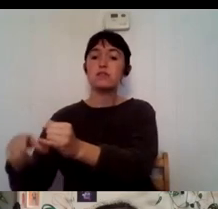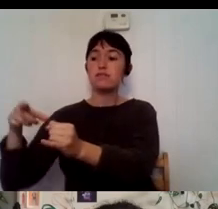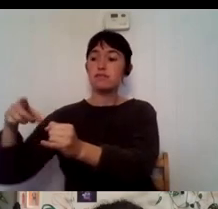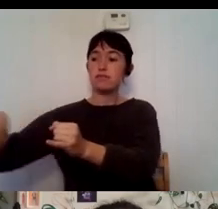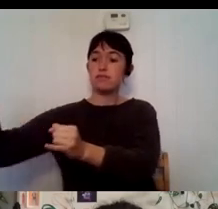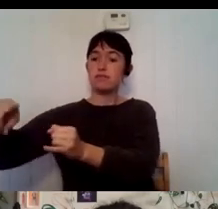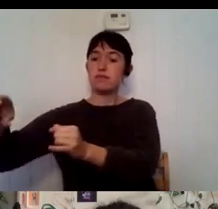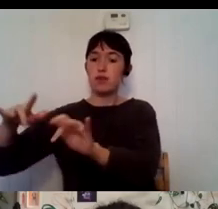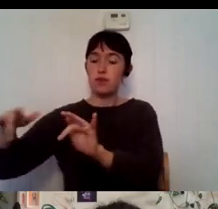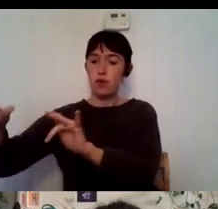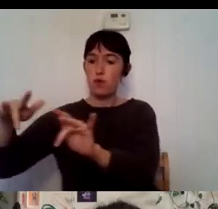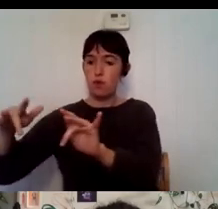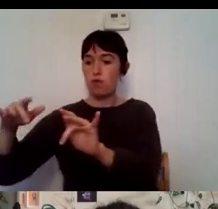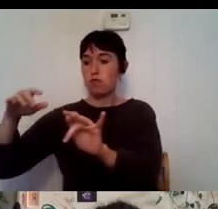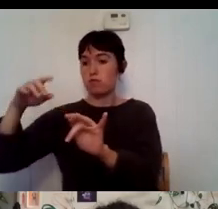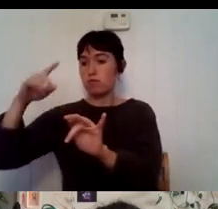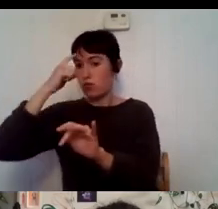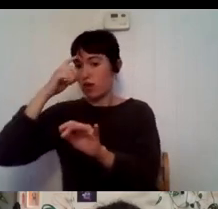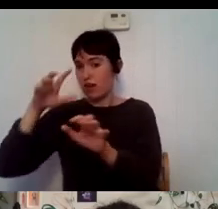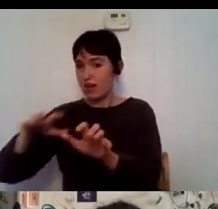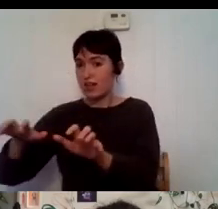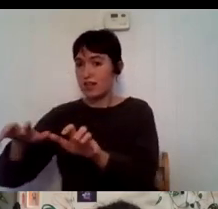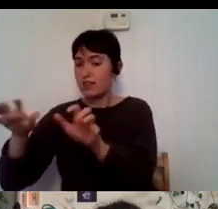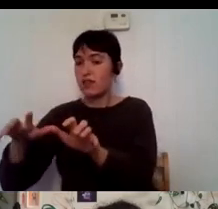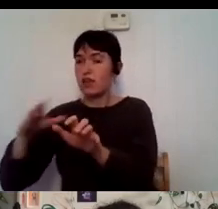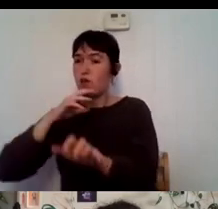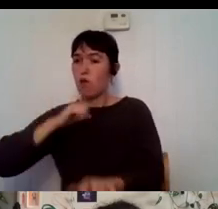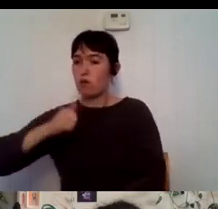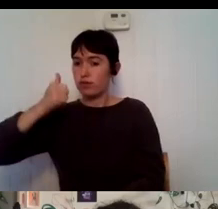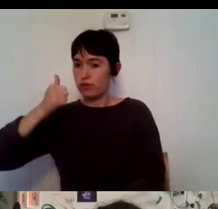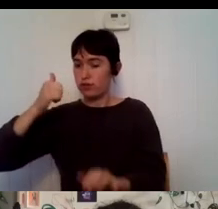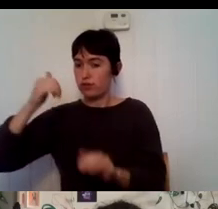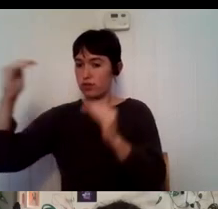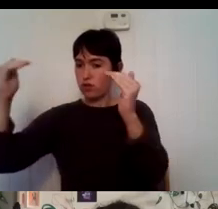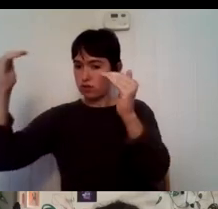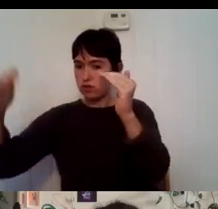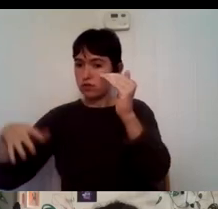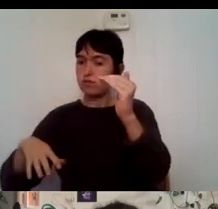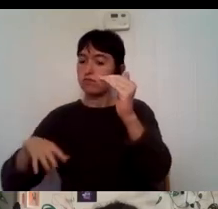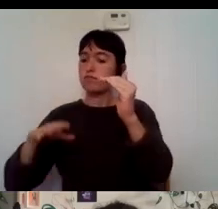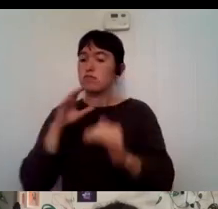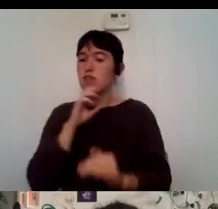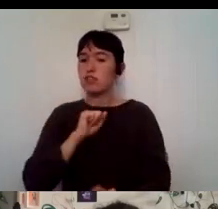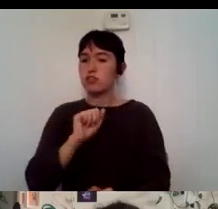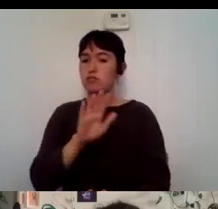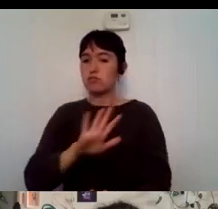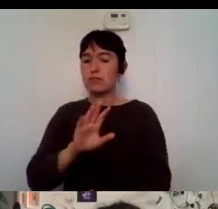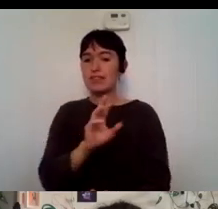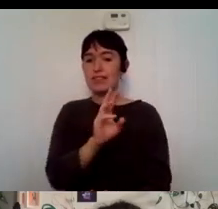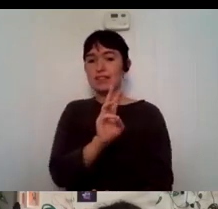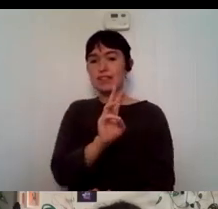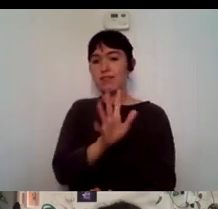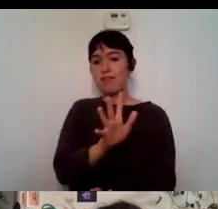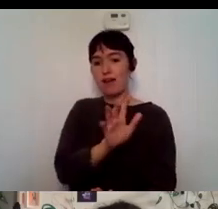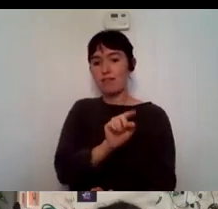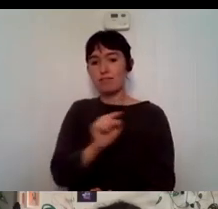adults too. So these are individuals who are in between about 65 and 80.